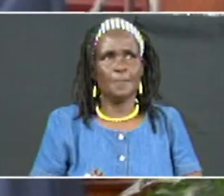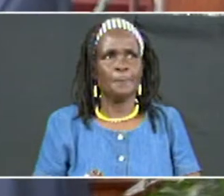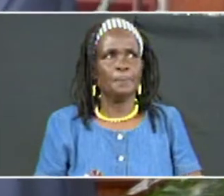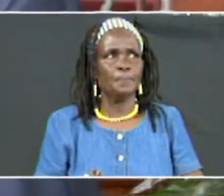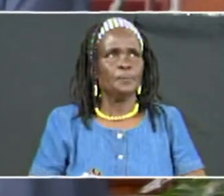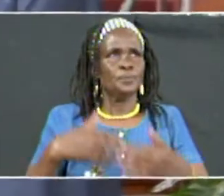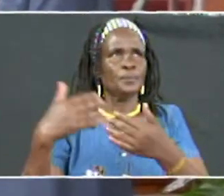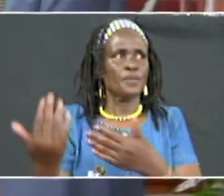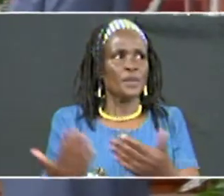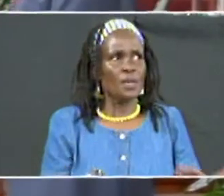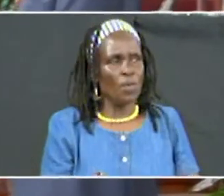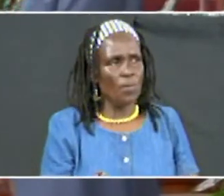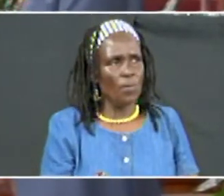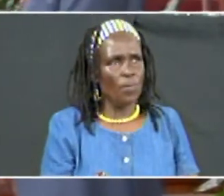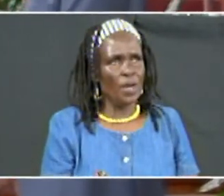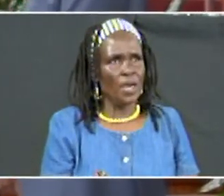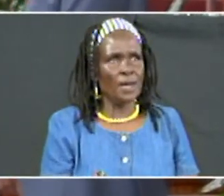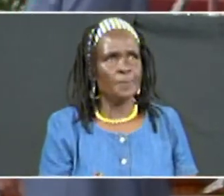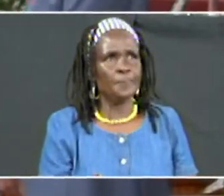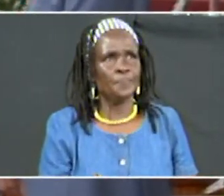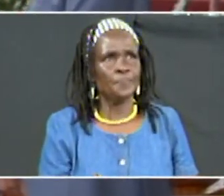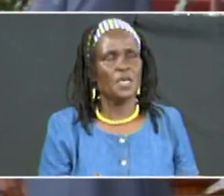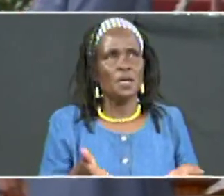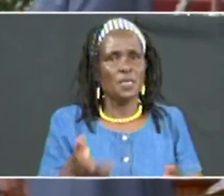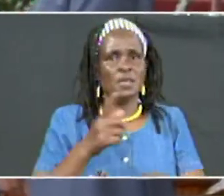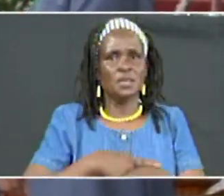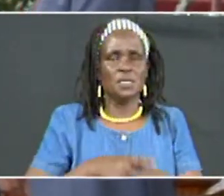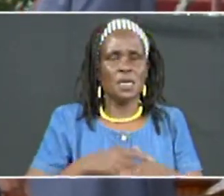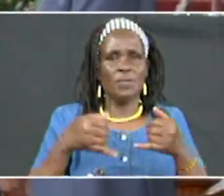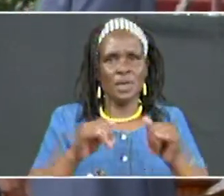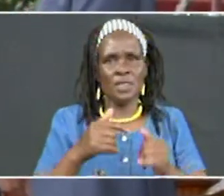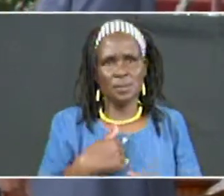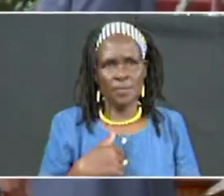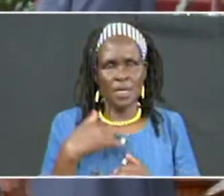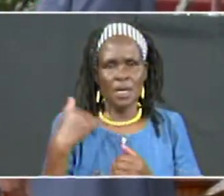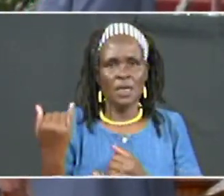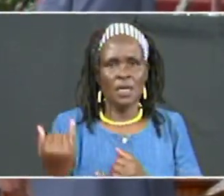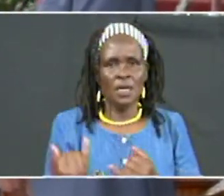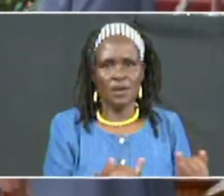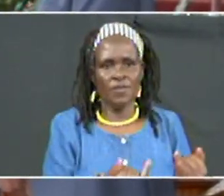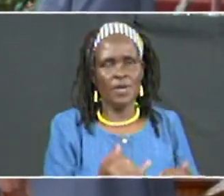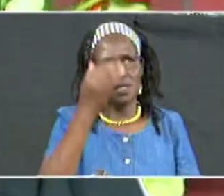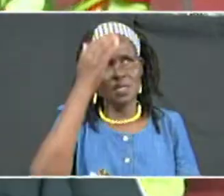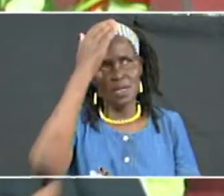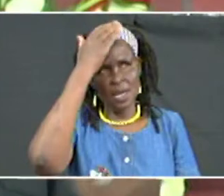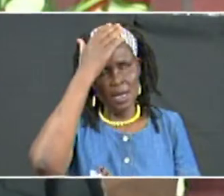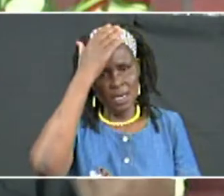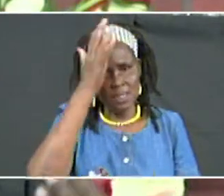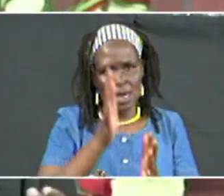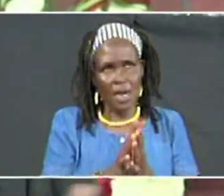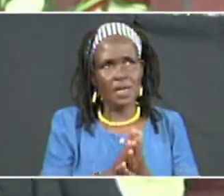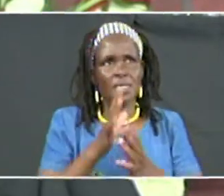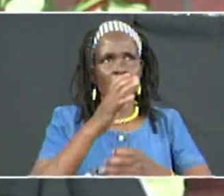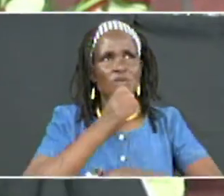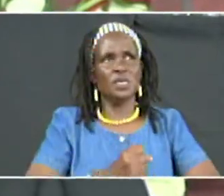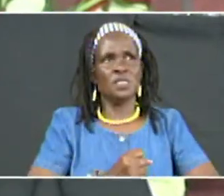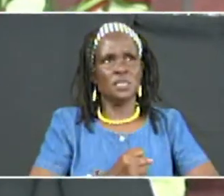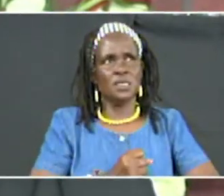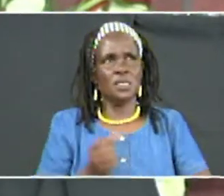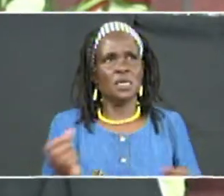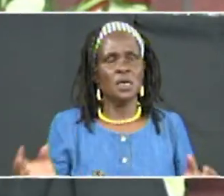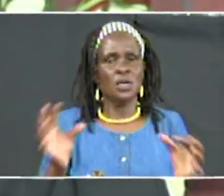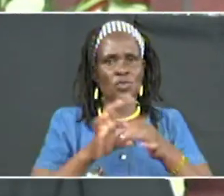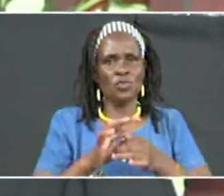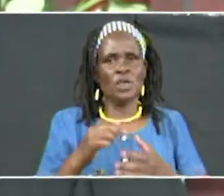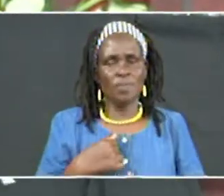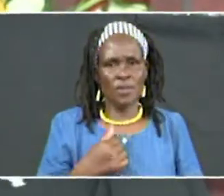Karibuni, karibuni. At this time, let me invite the elders and the trustees to join me at